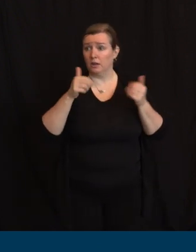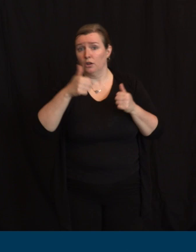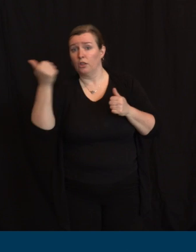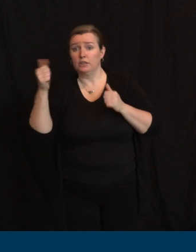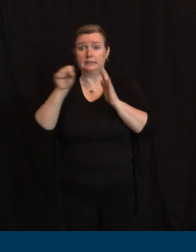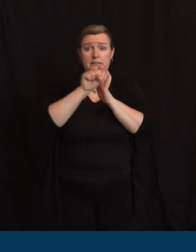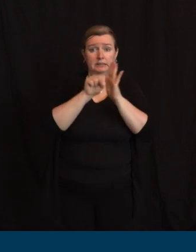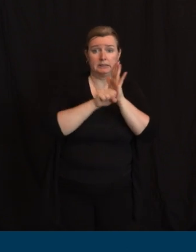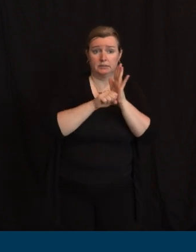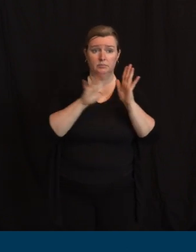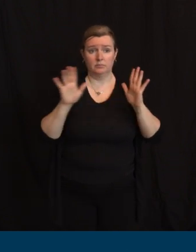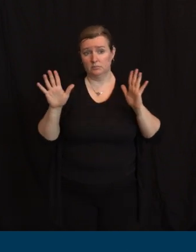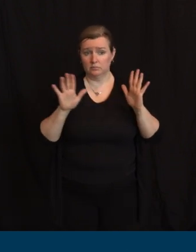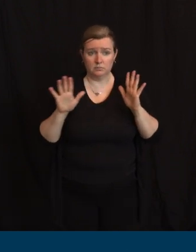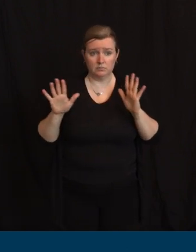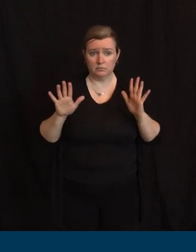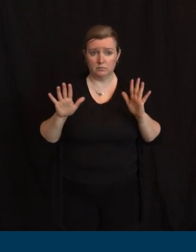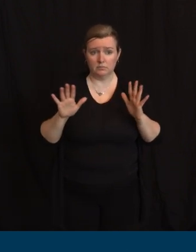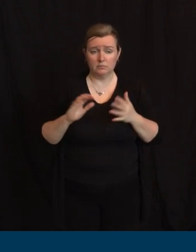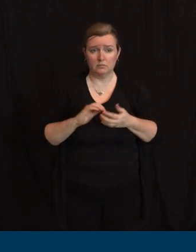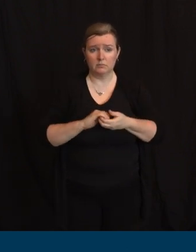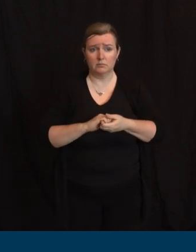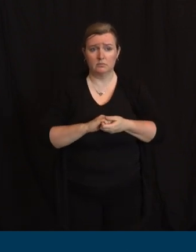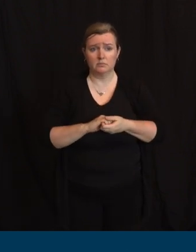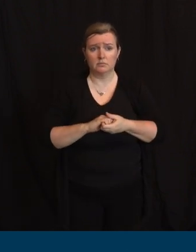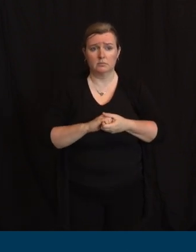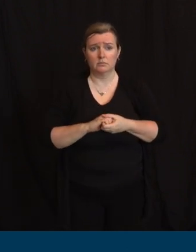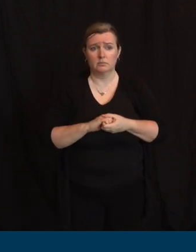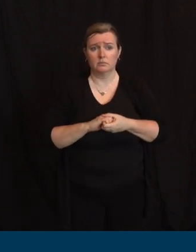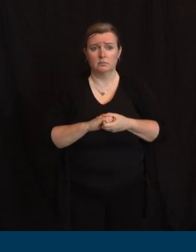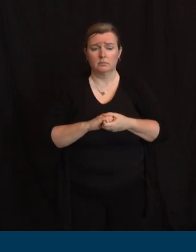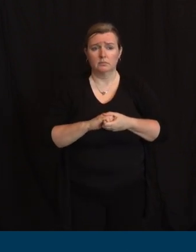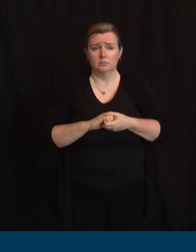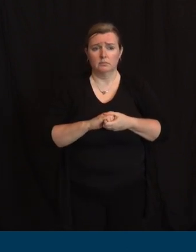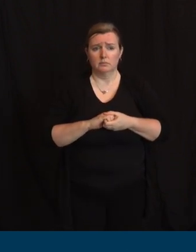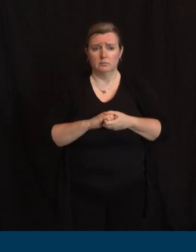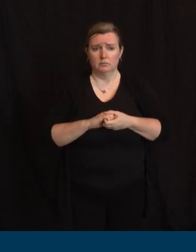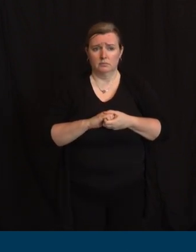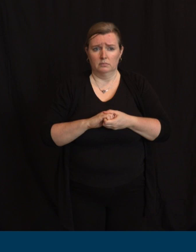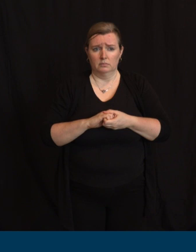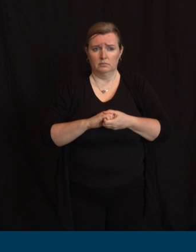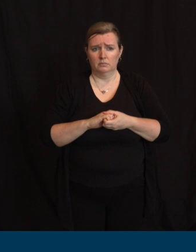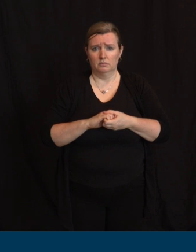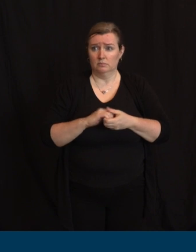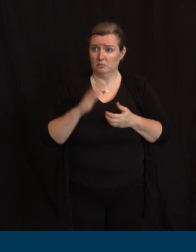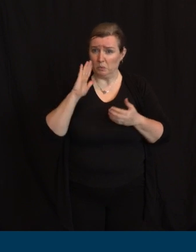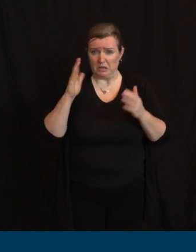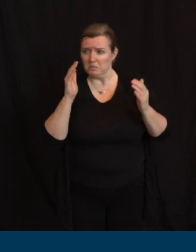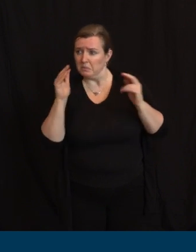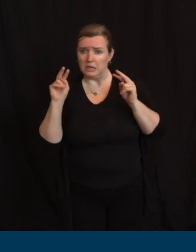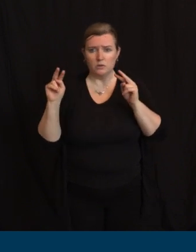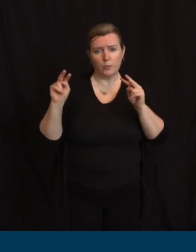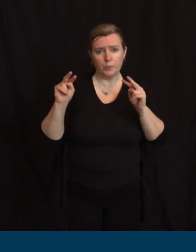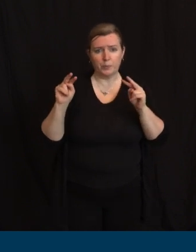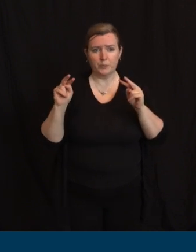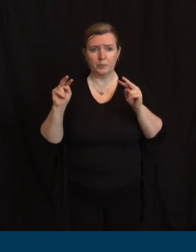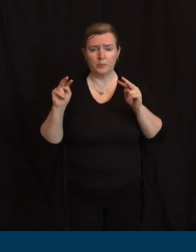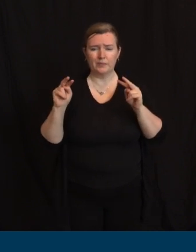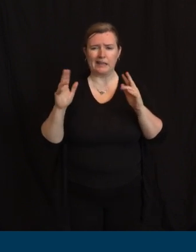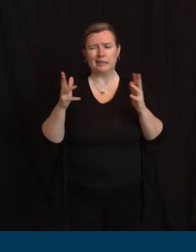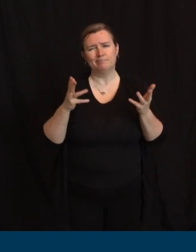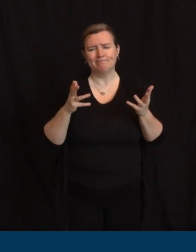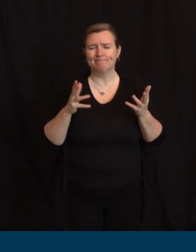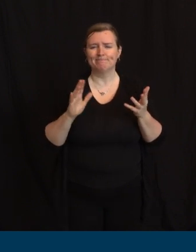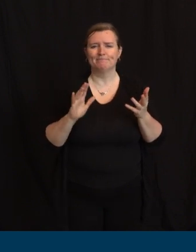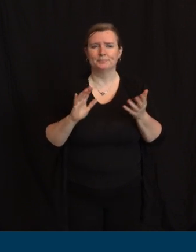or shrunk on a relative basis. But as an absolute basis, getting an accurate and full count and getting our fair